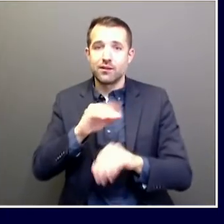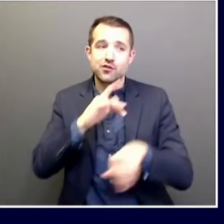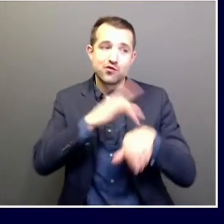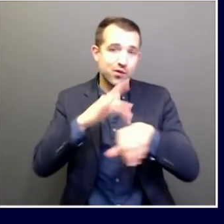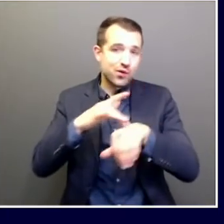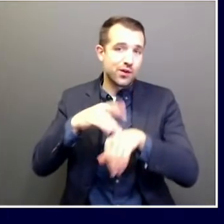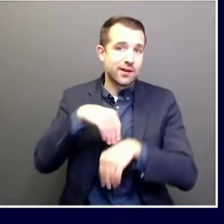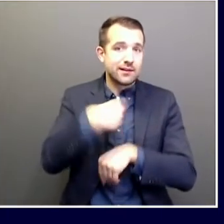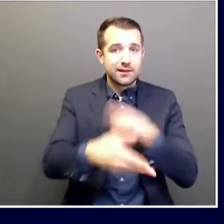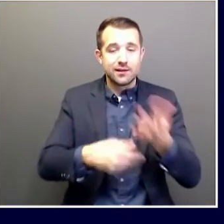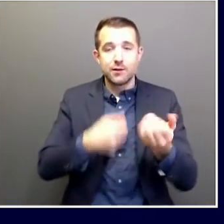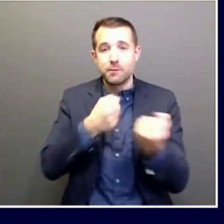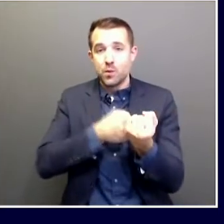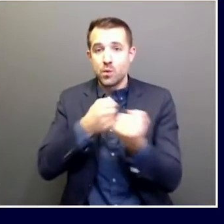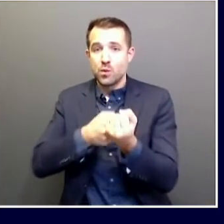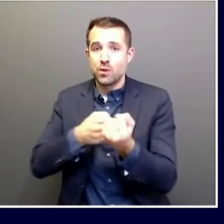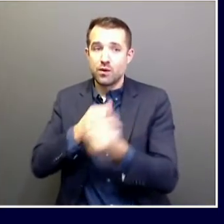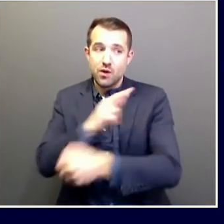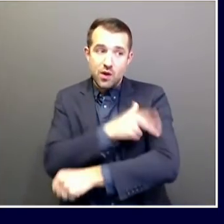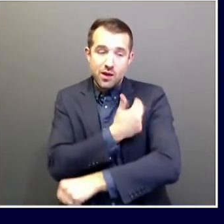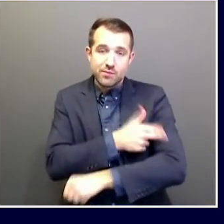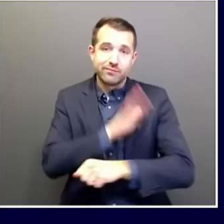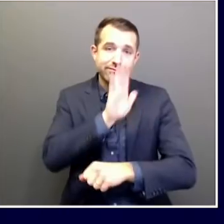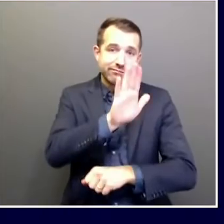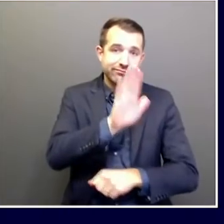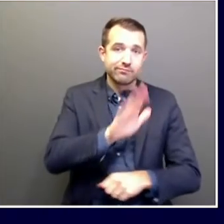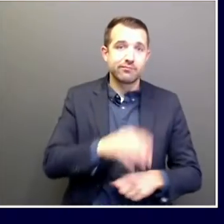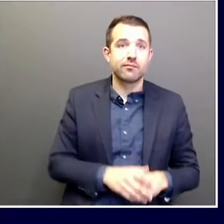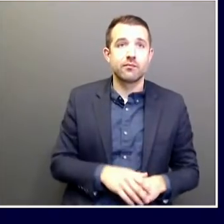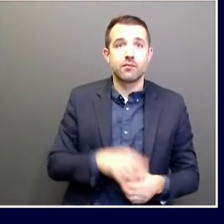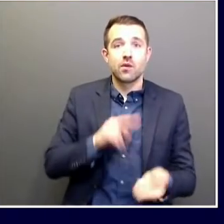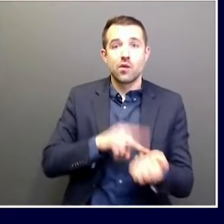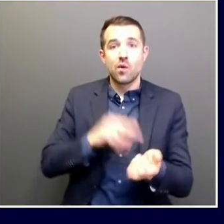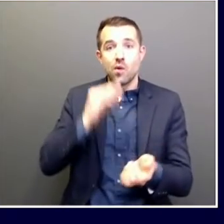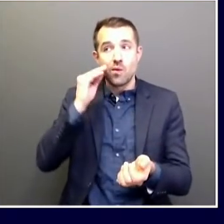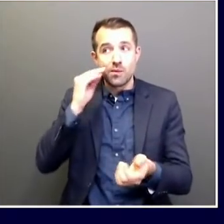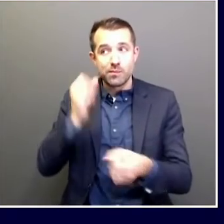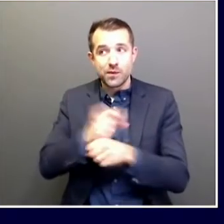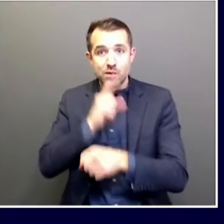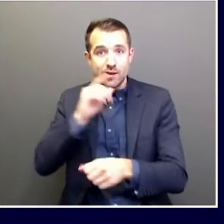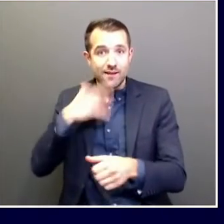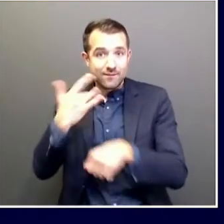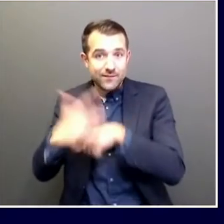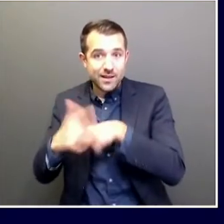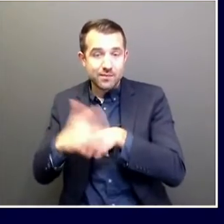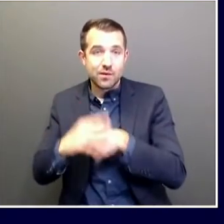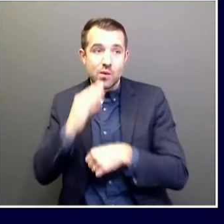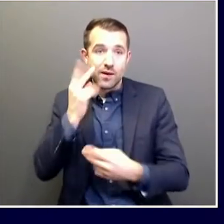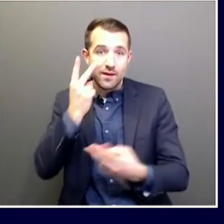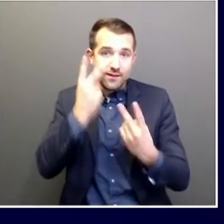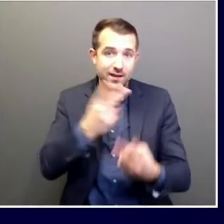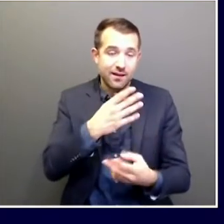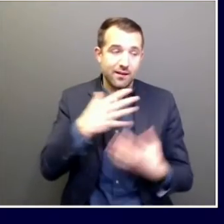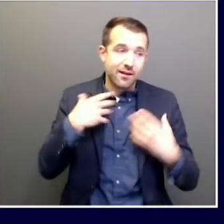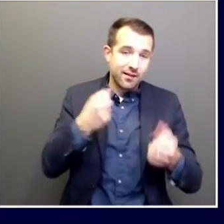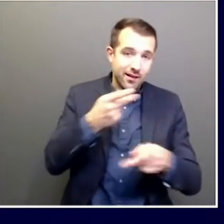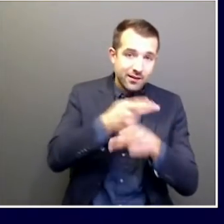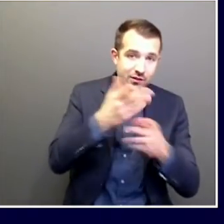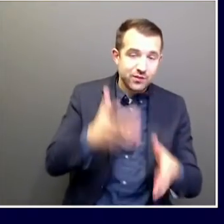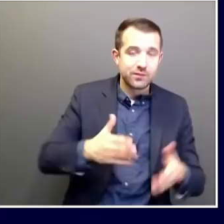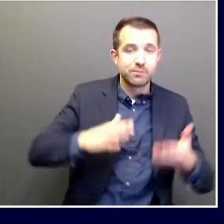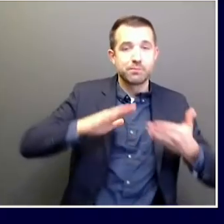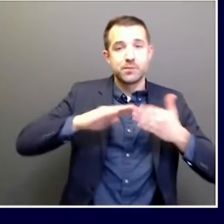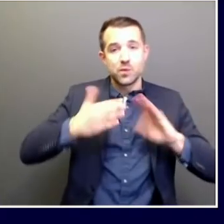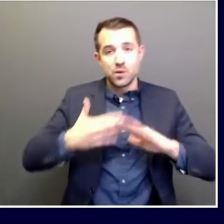of care, opening up nursing home beds, helping with home health care, helping with community-based care so we really can maintain our